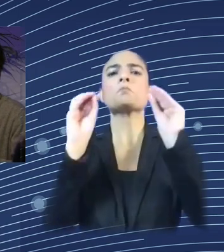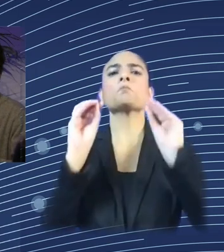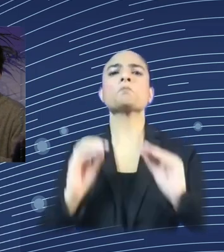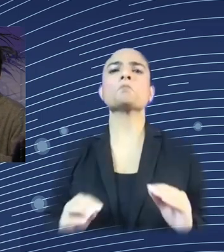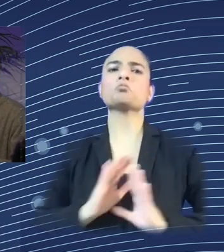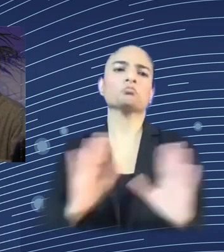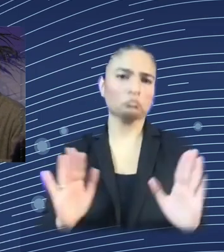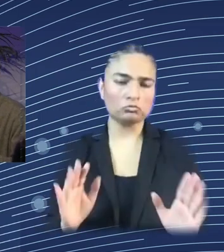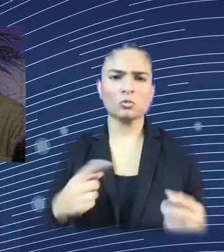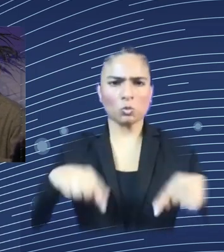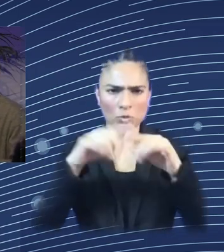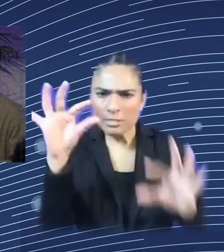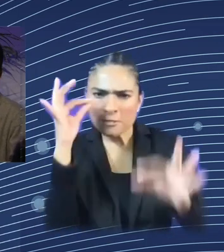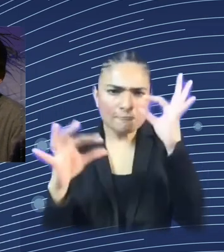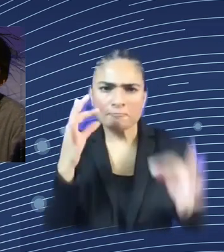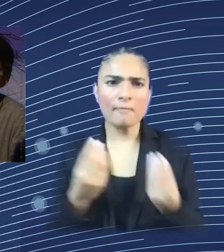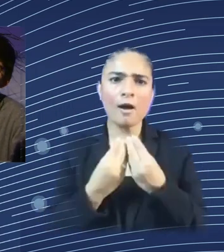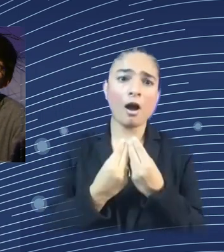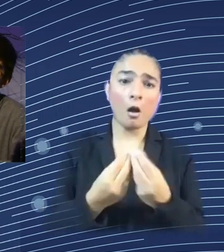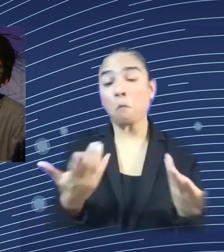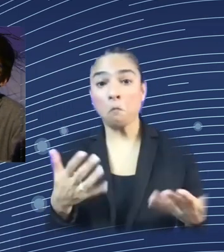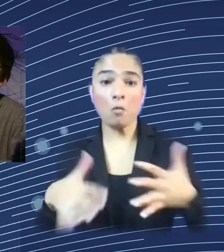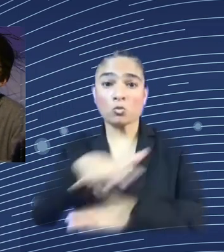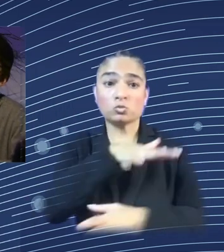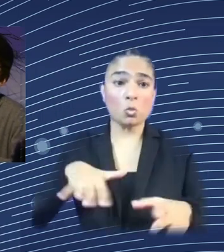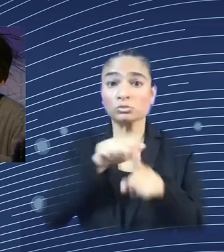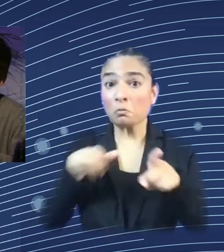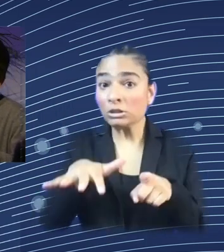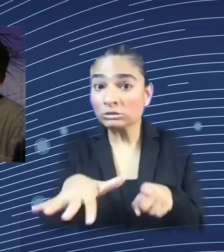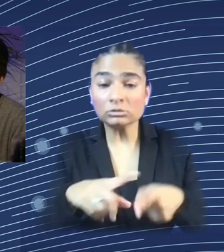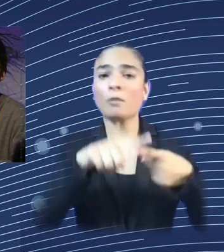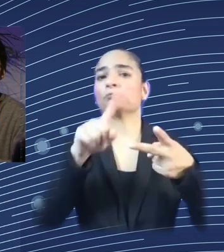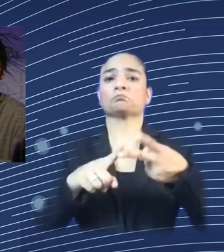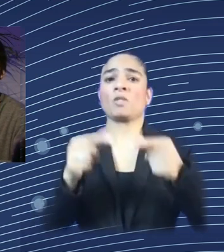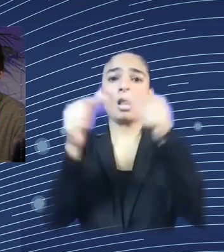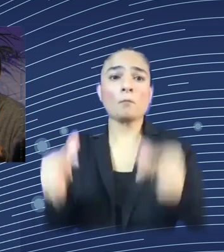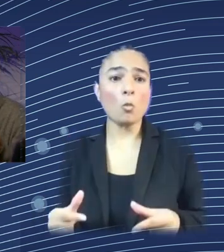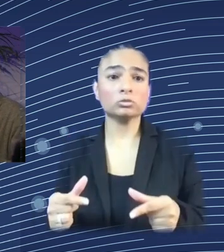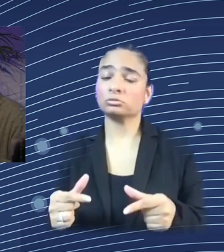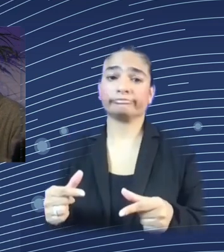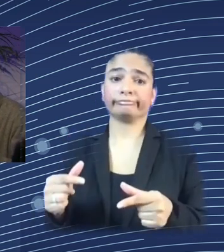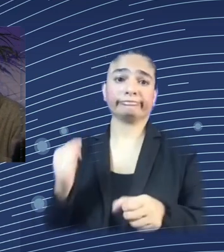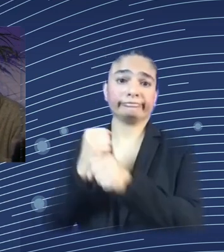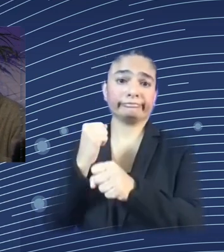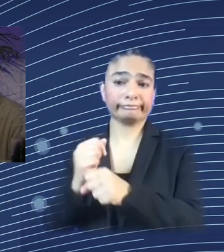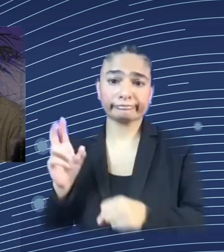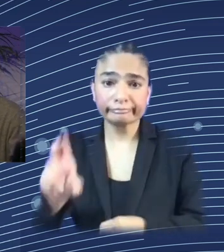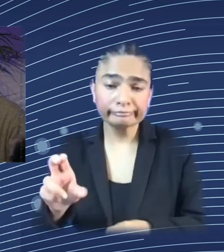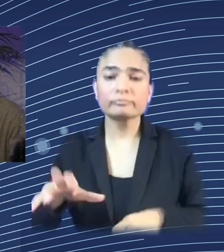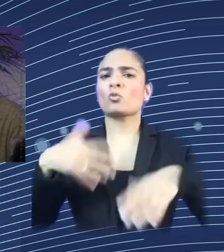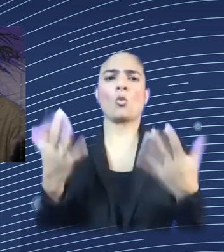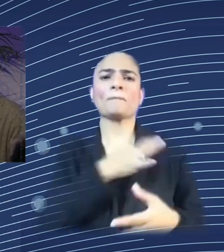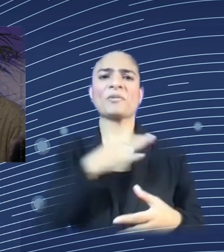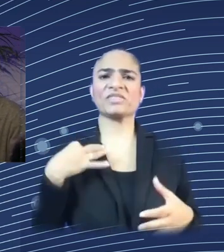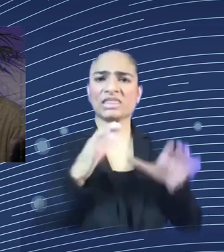as the main challenges when applying AI is three different things, but that are really linked together.